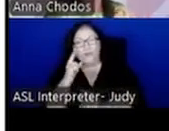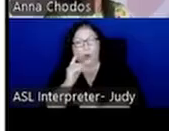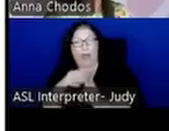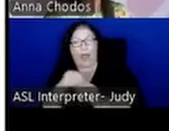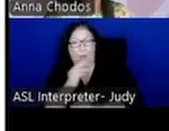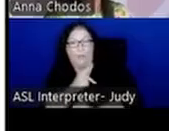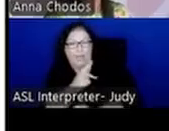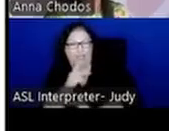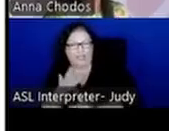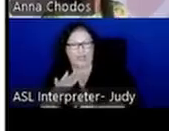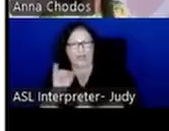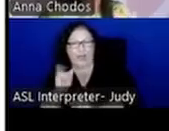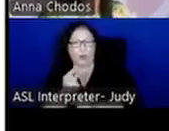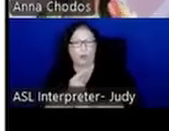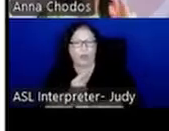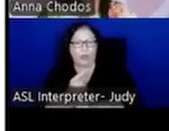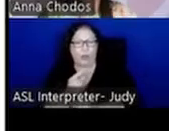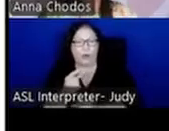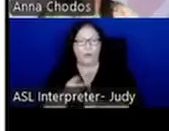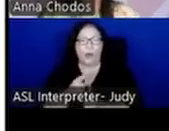care clinic.